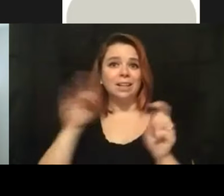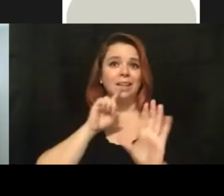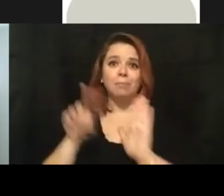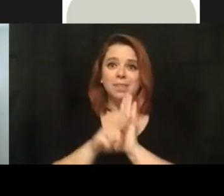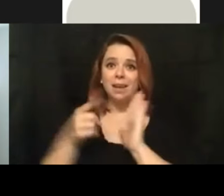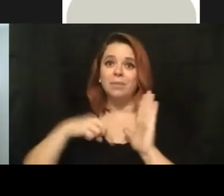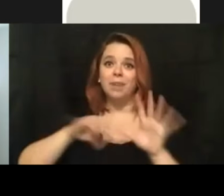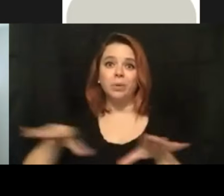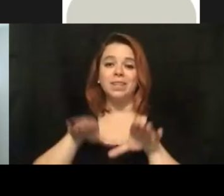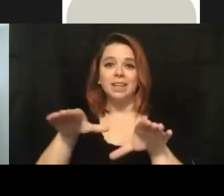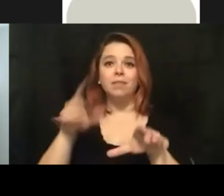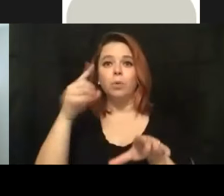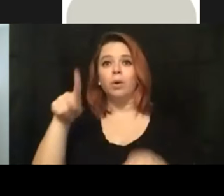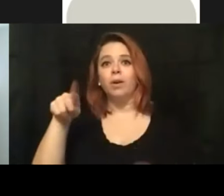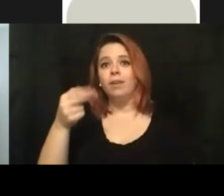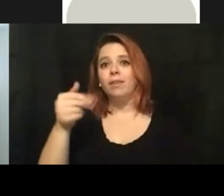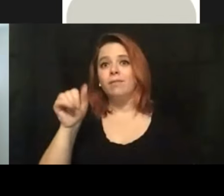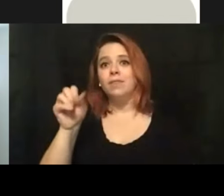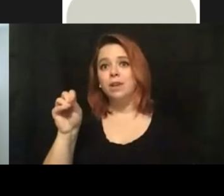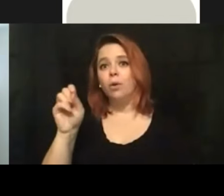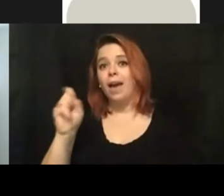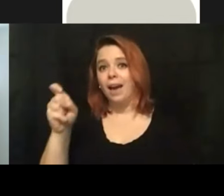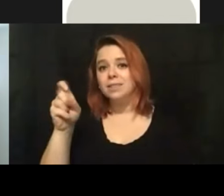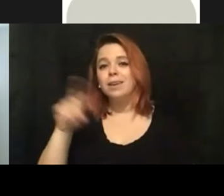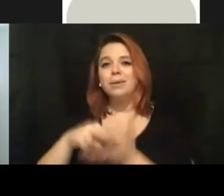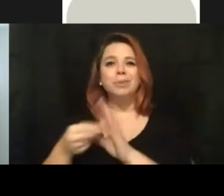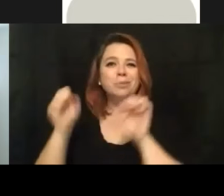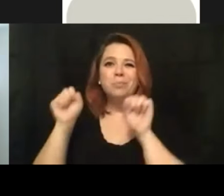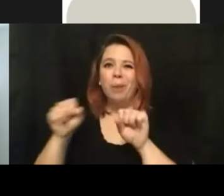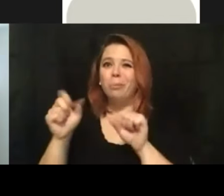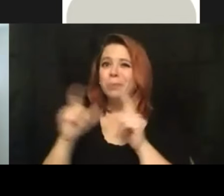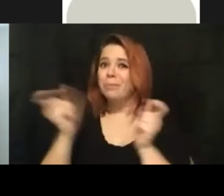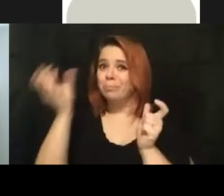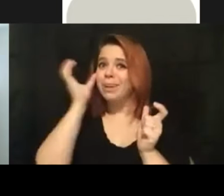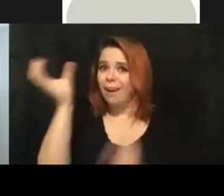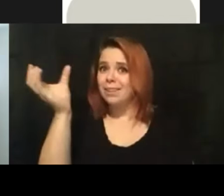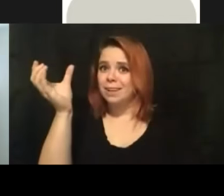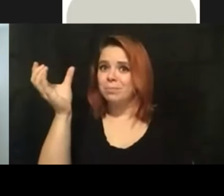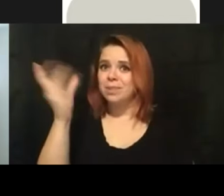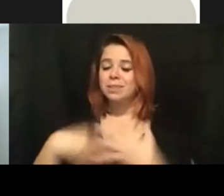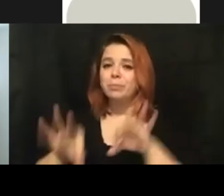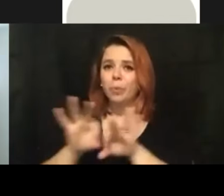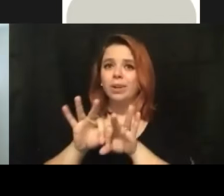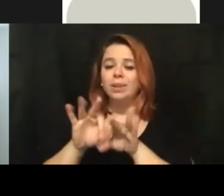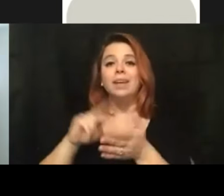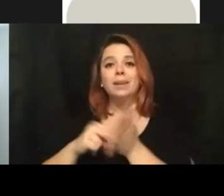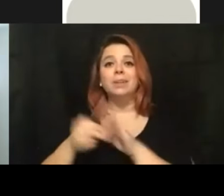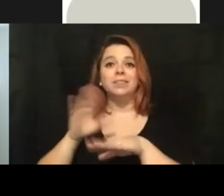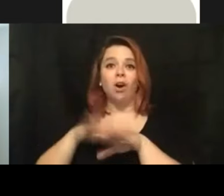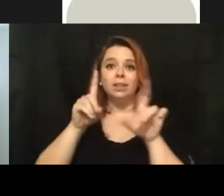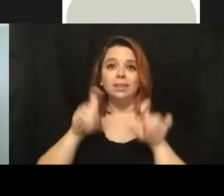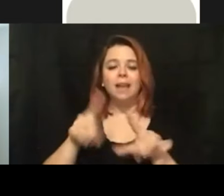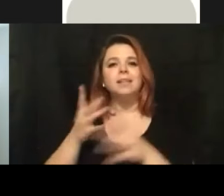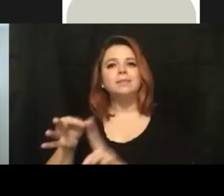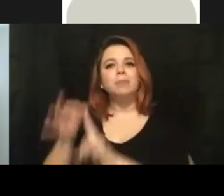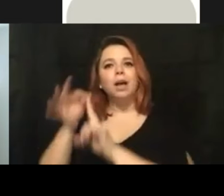it for the PhysioX, means that it's probably a pretty big concept. And when you've got a pretty big concept, especially when